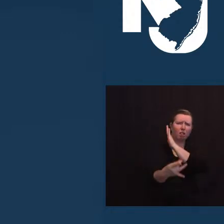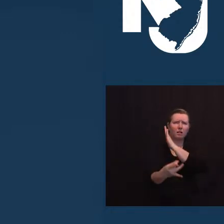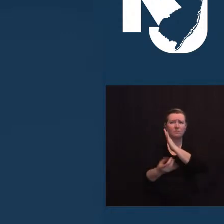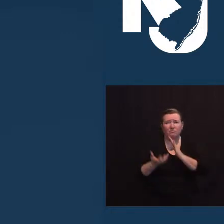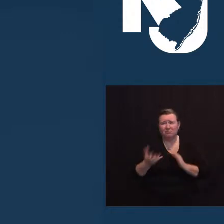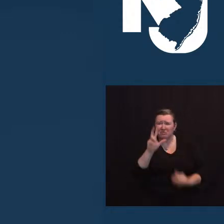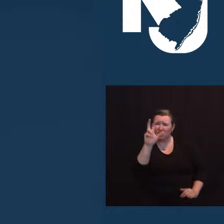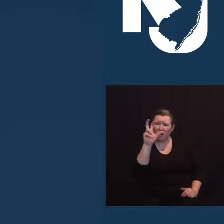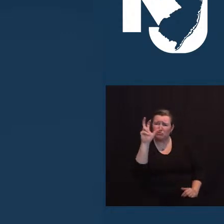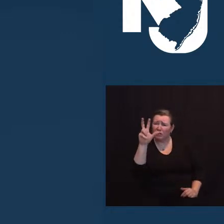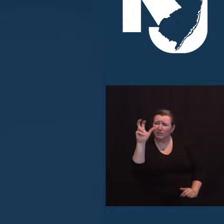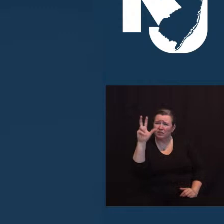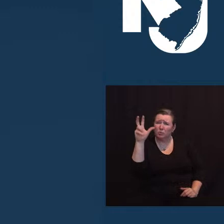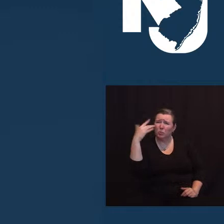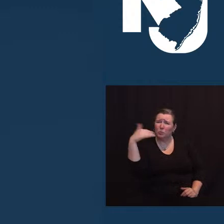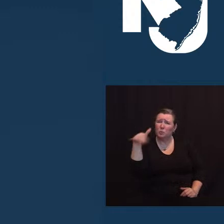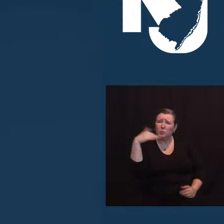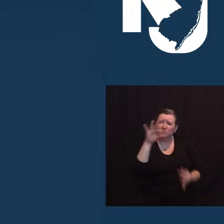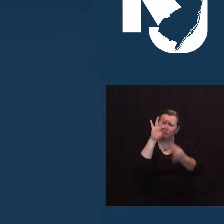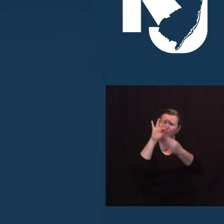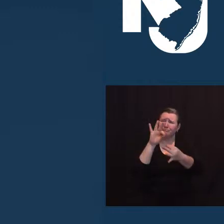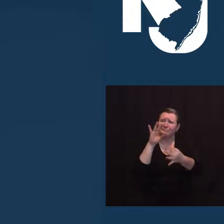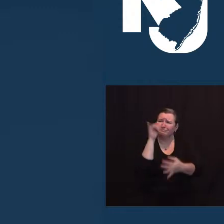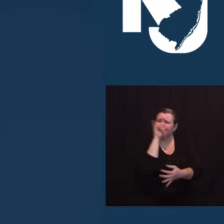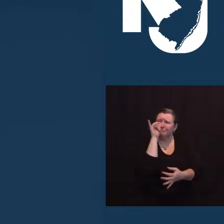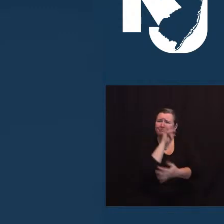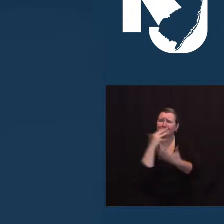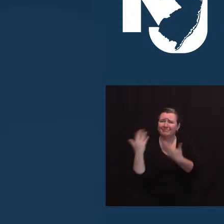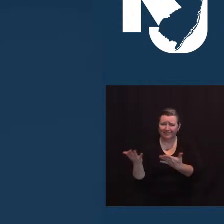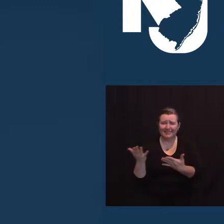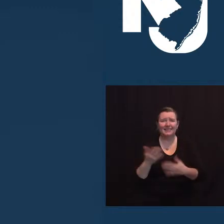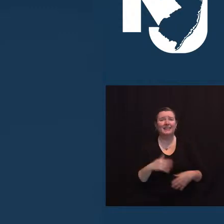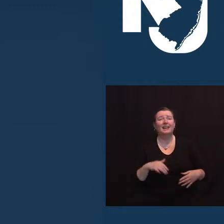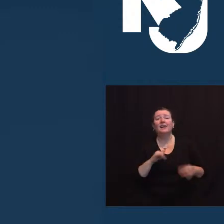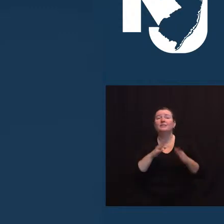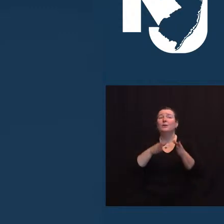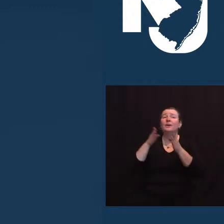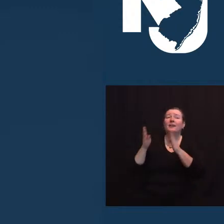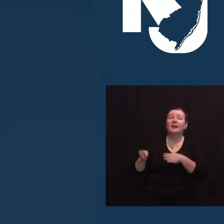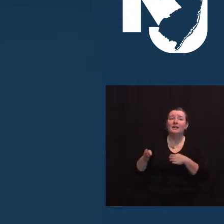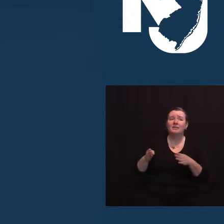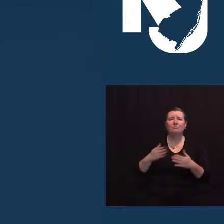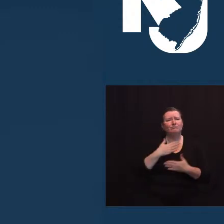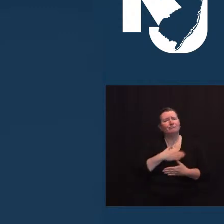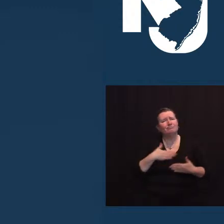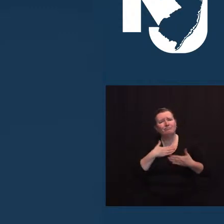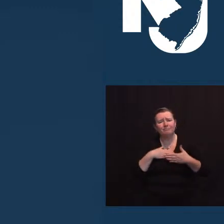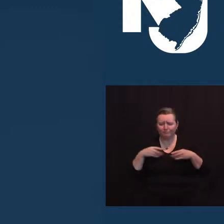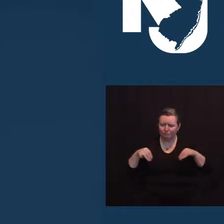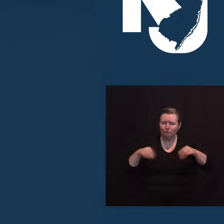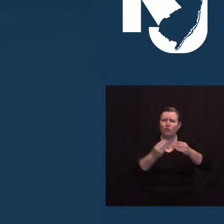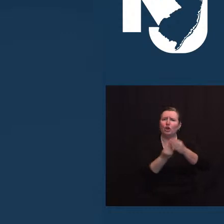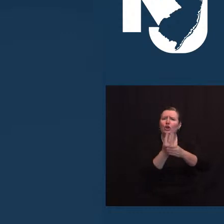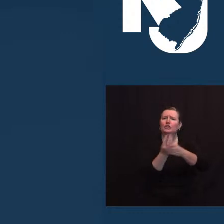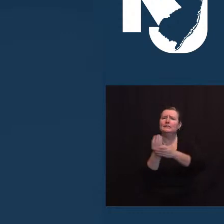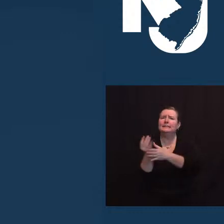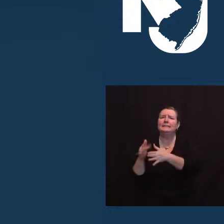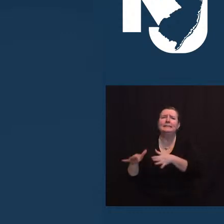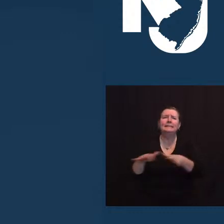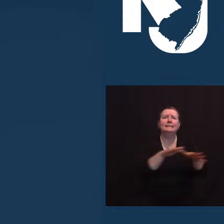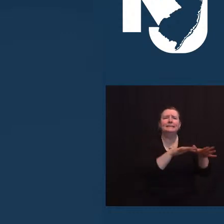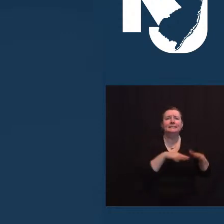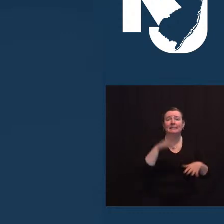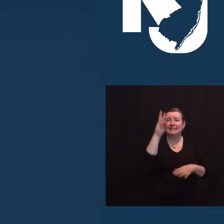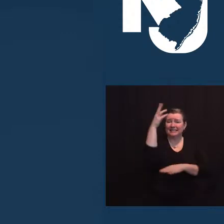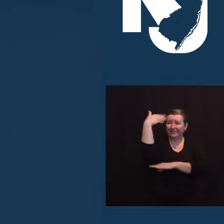credit. And he found a second pastime as a gardener at Six Flags Great Adventure.